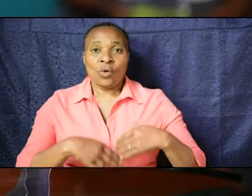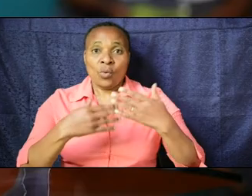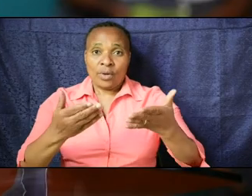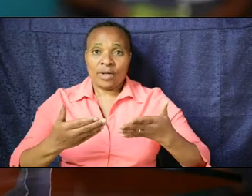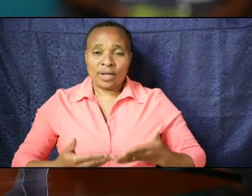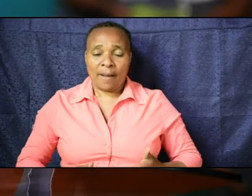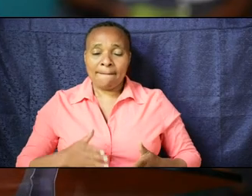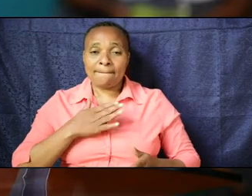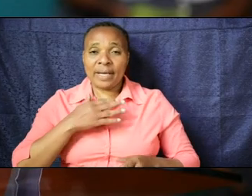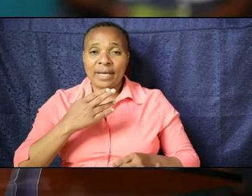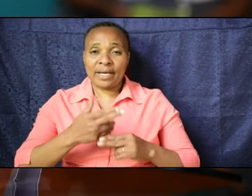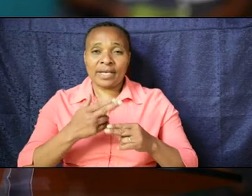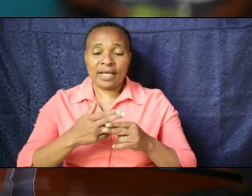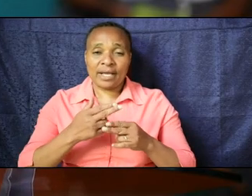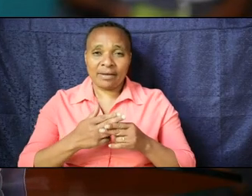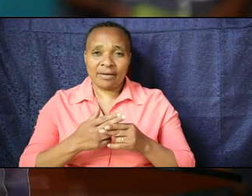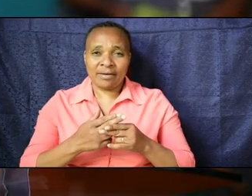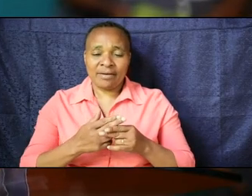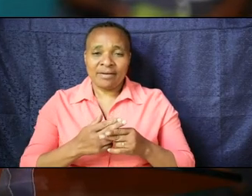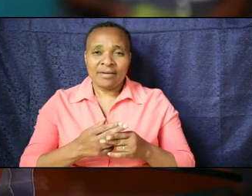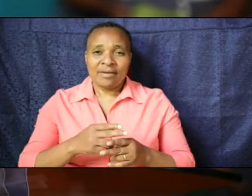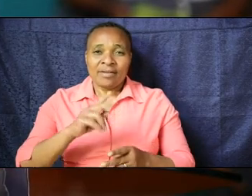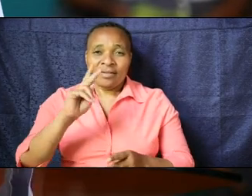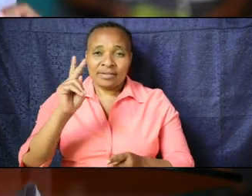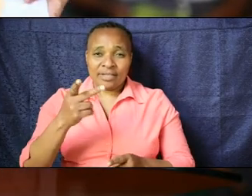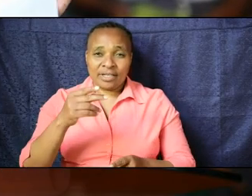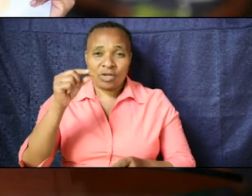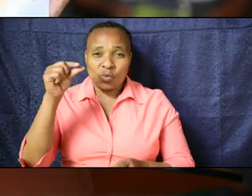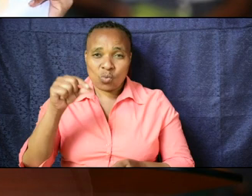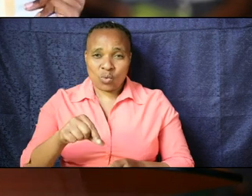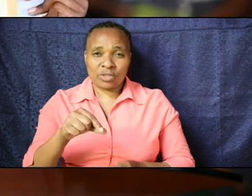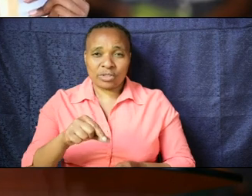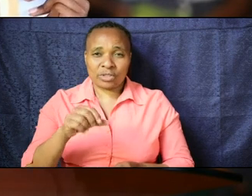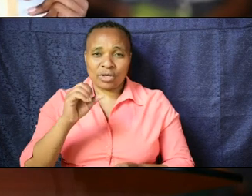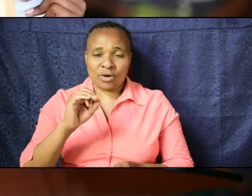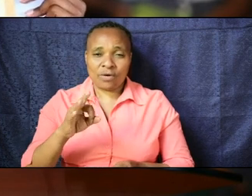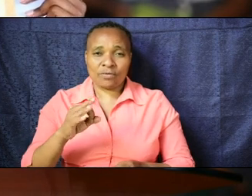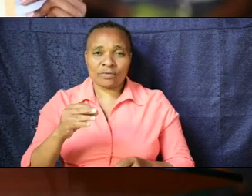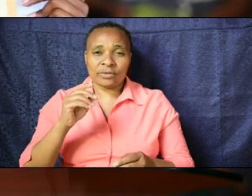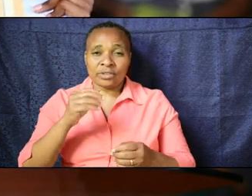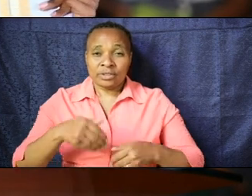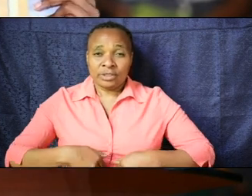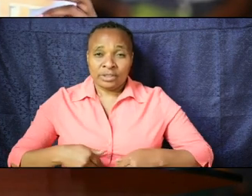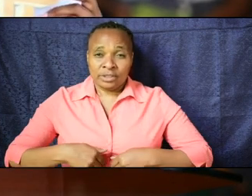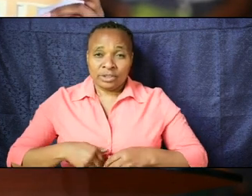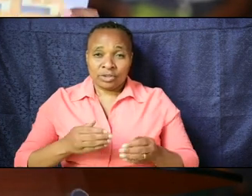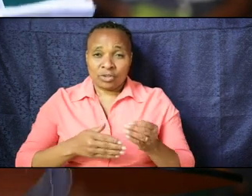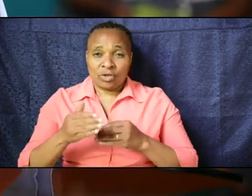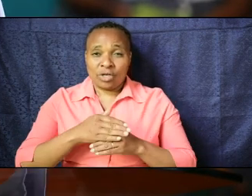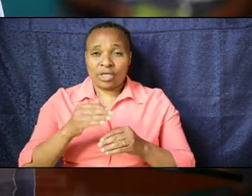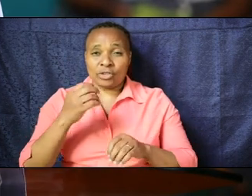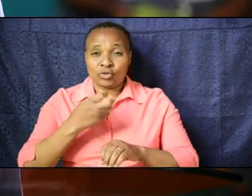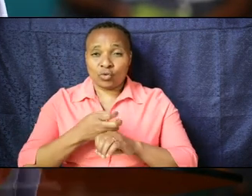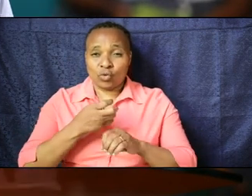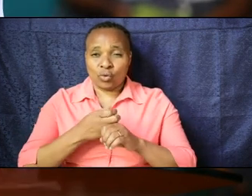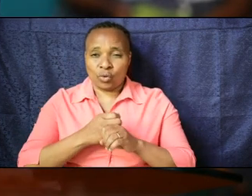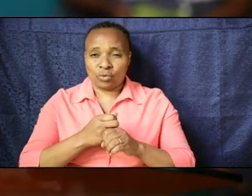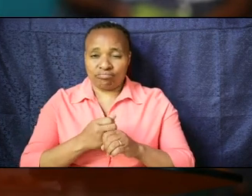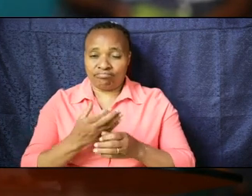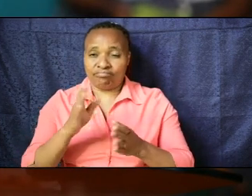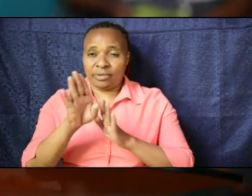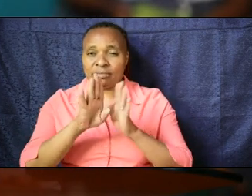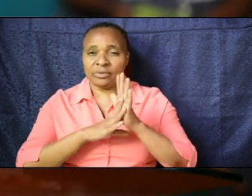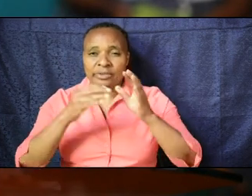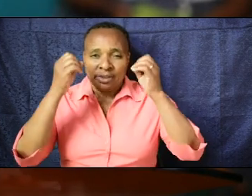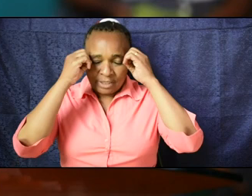Welcome. My name is Marie, and it is the second quarter of the Teens Cornerstone Connections Bible study lesson. In